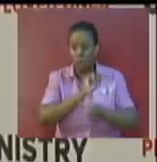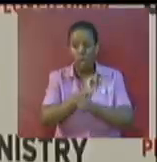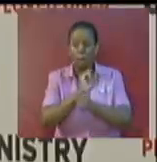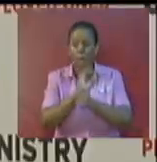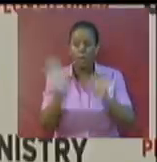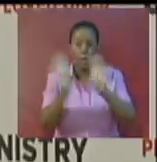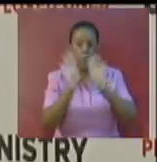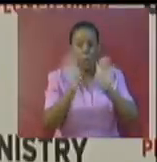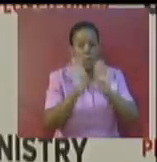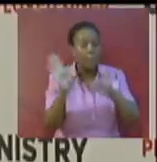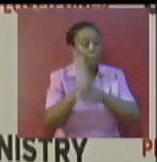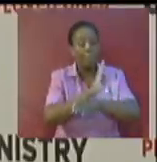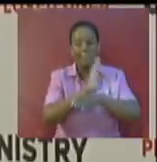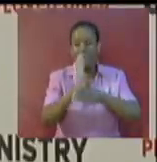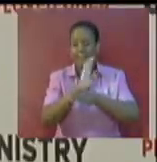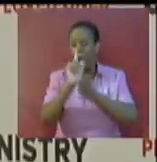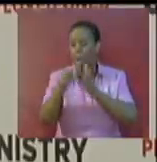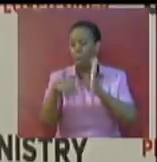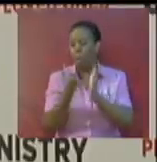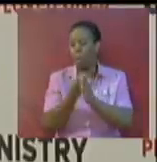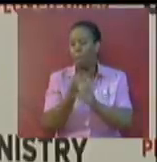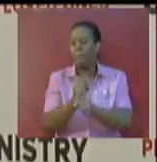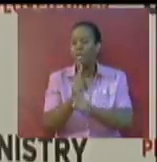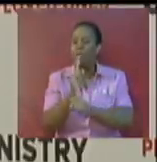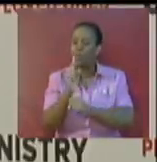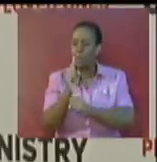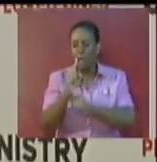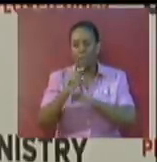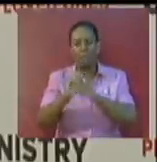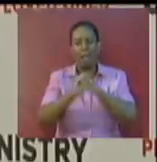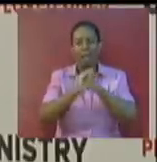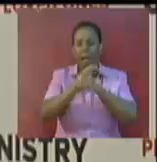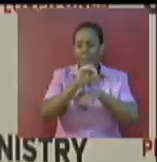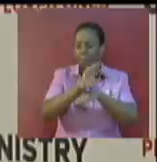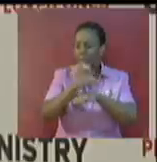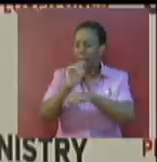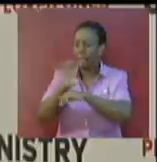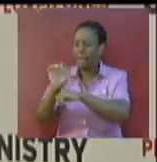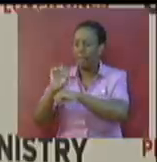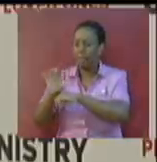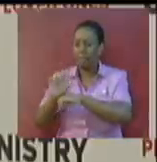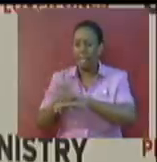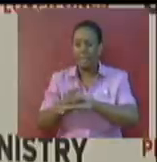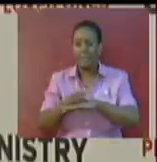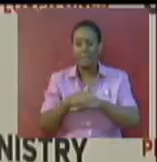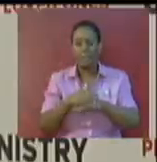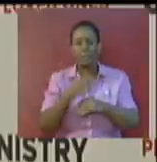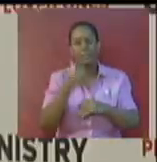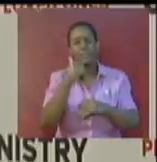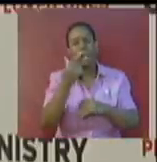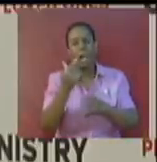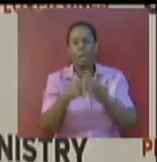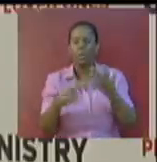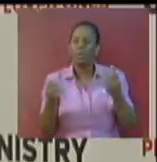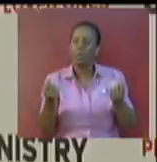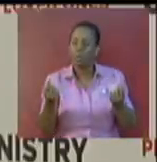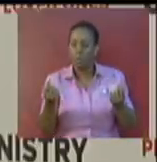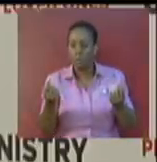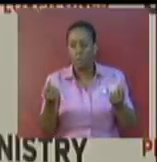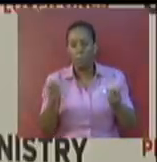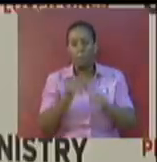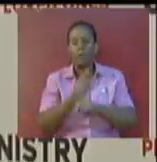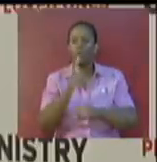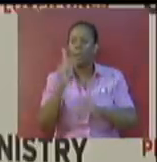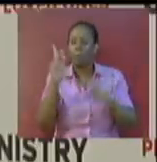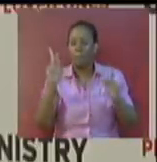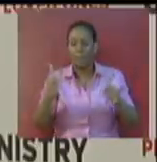the employers to make sure that whatever exposure that might have been taking place, that those people are quarantined and that the business